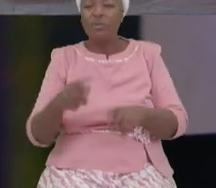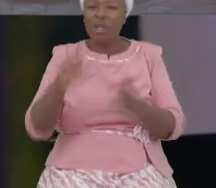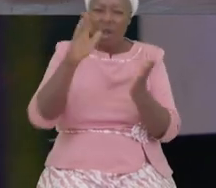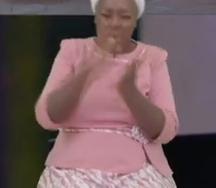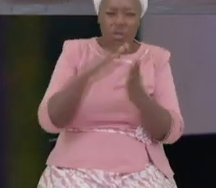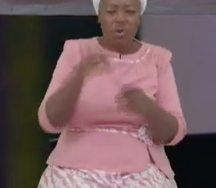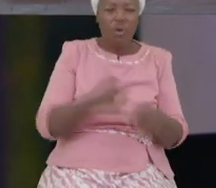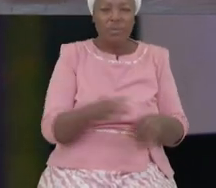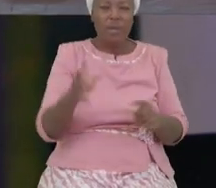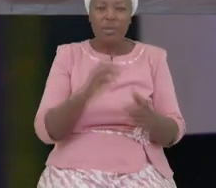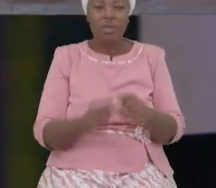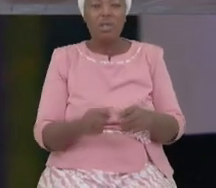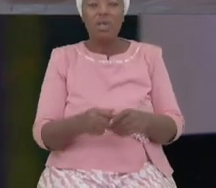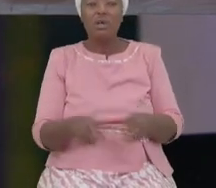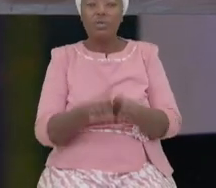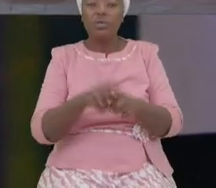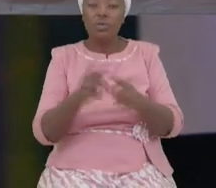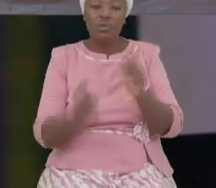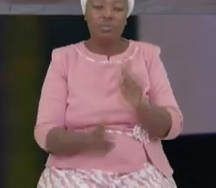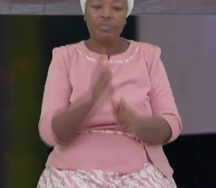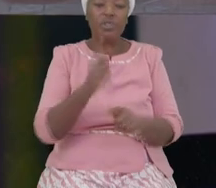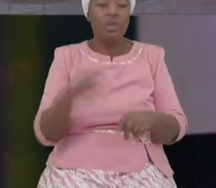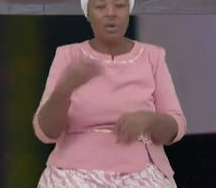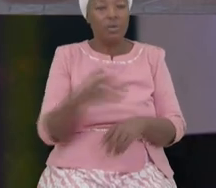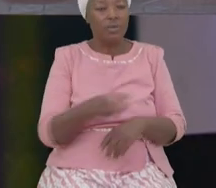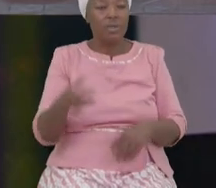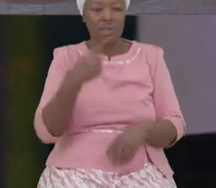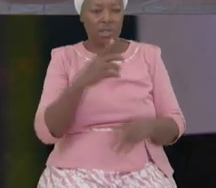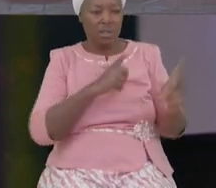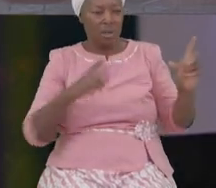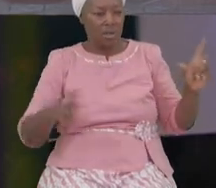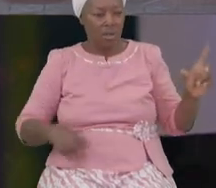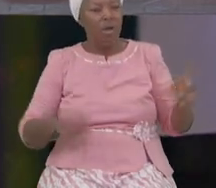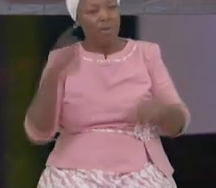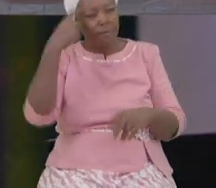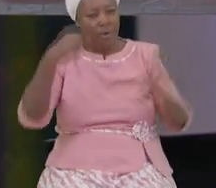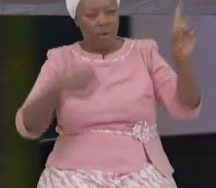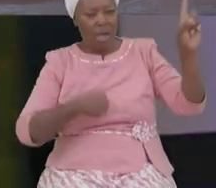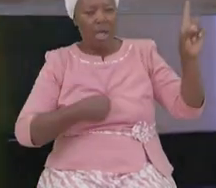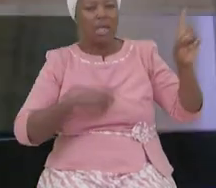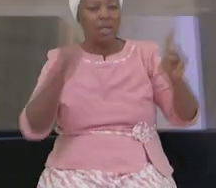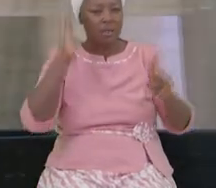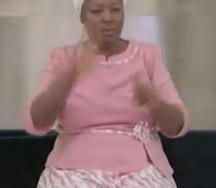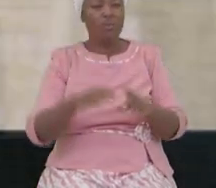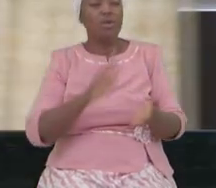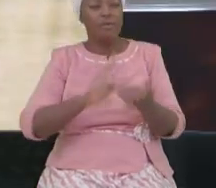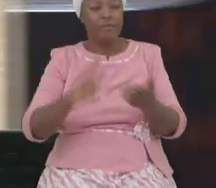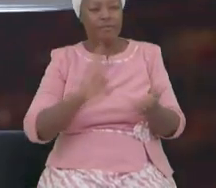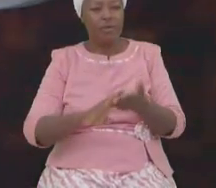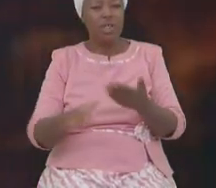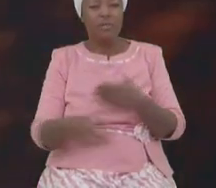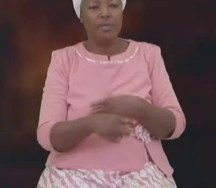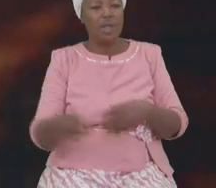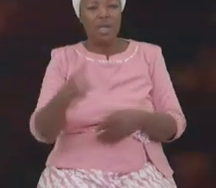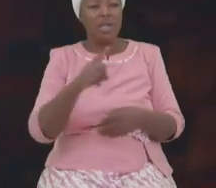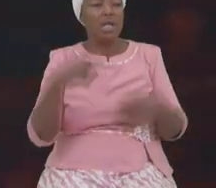them even to the greatest of them, says the Lord, for I will forgive